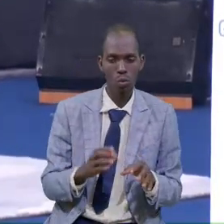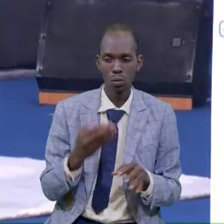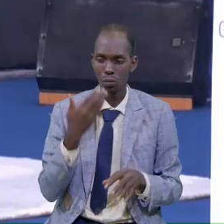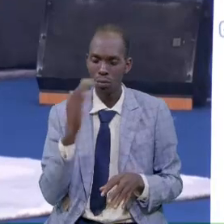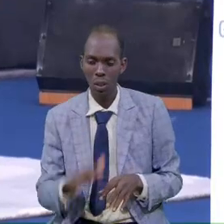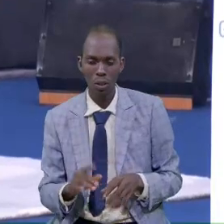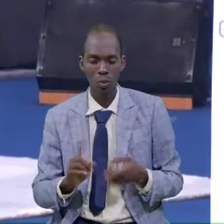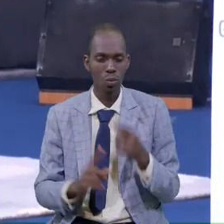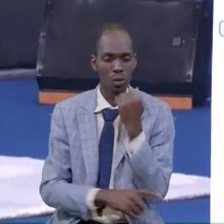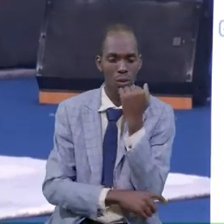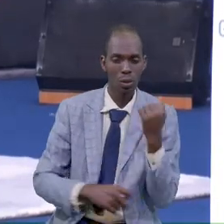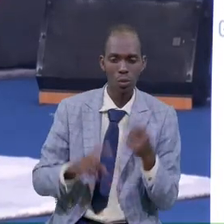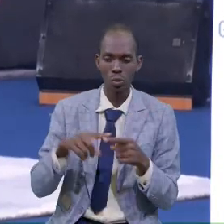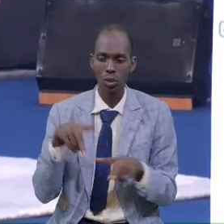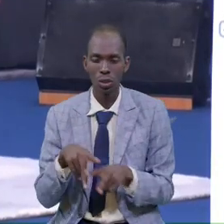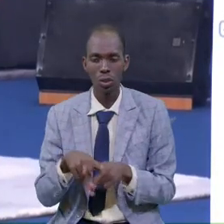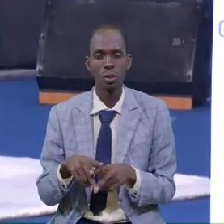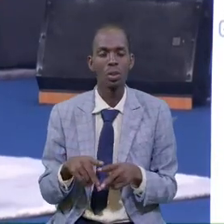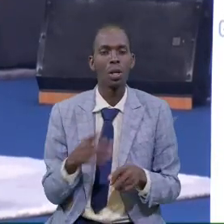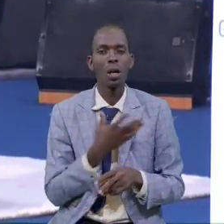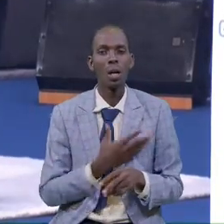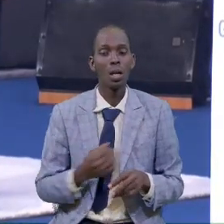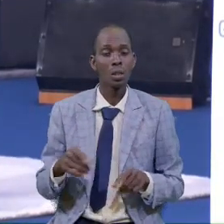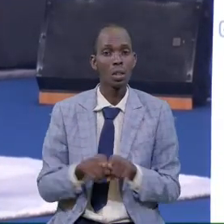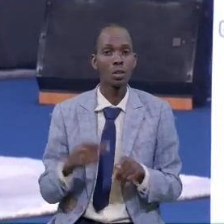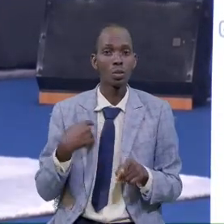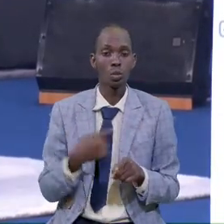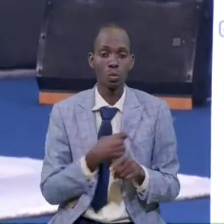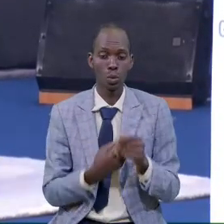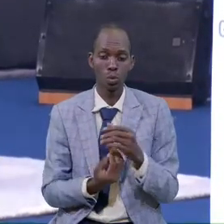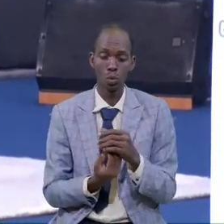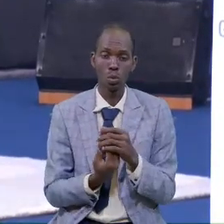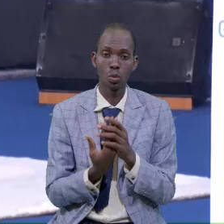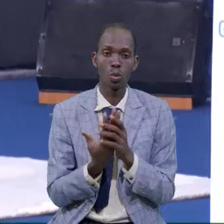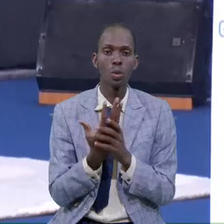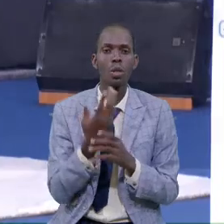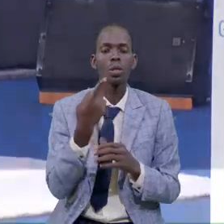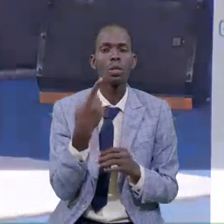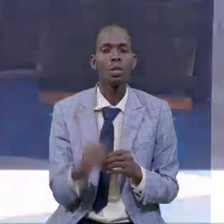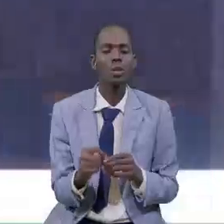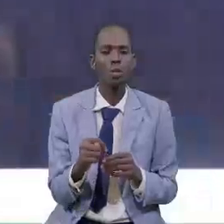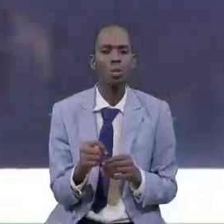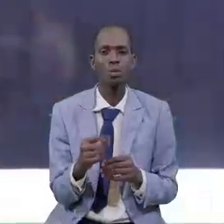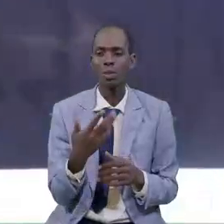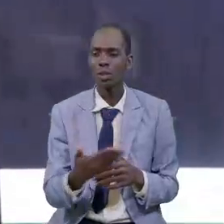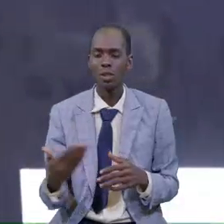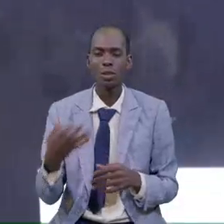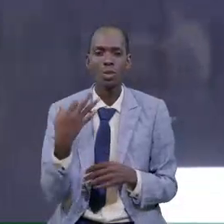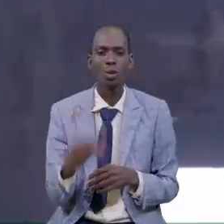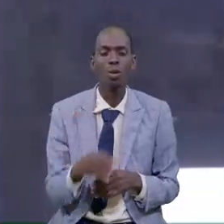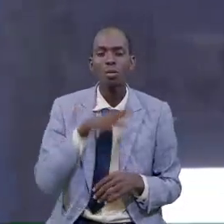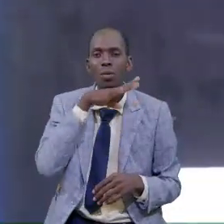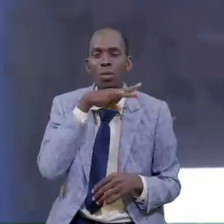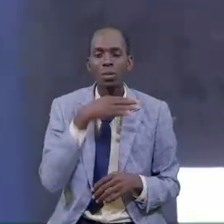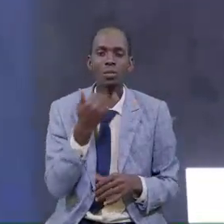to cheat. And as we're growing up, the watch of crime becomes entrenched in our lives. And